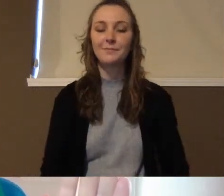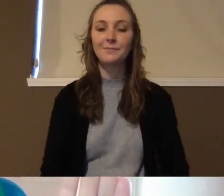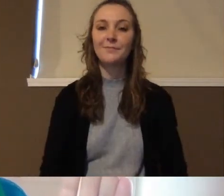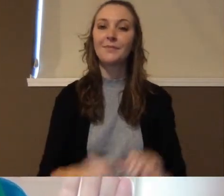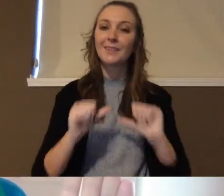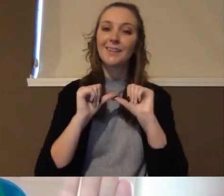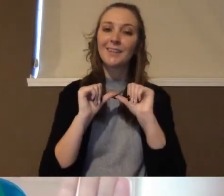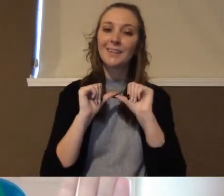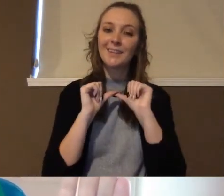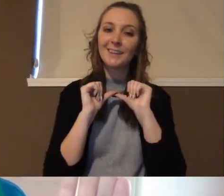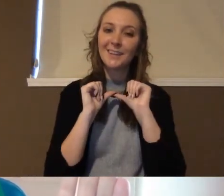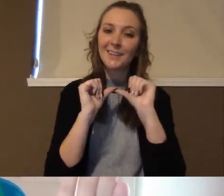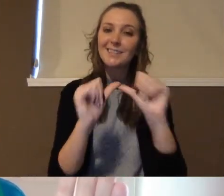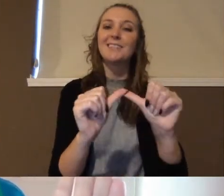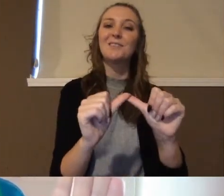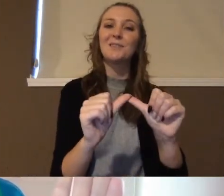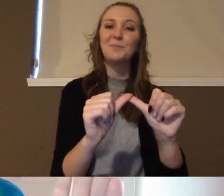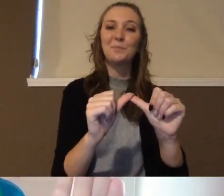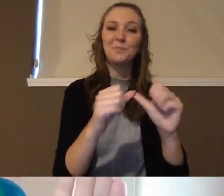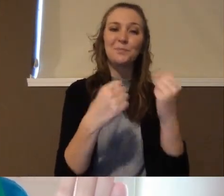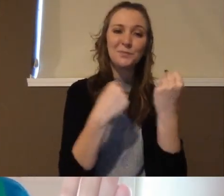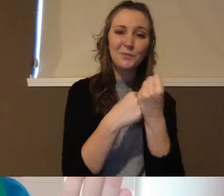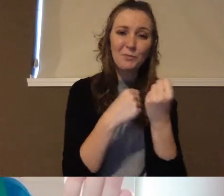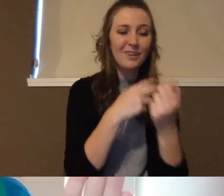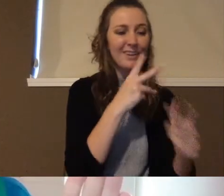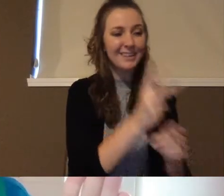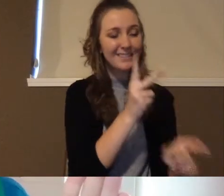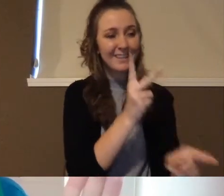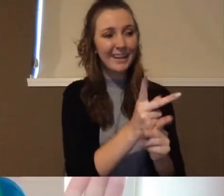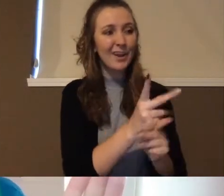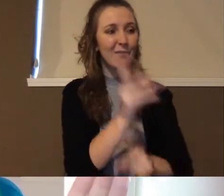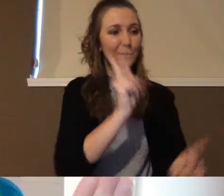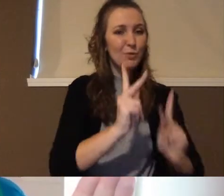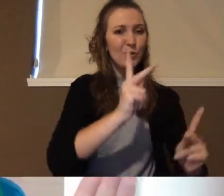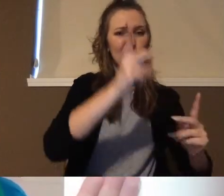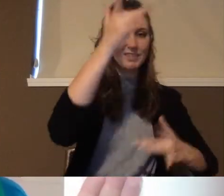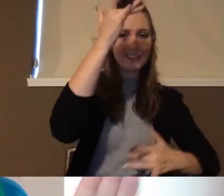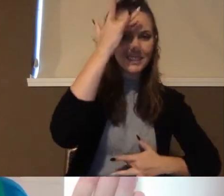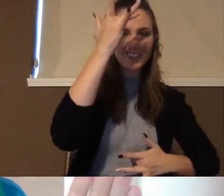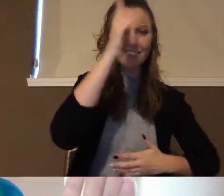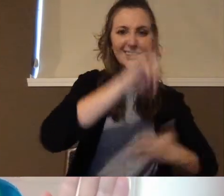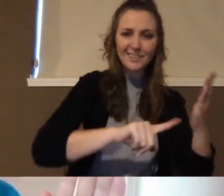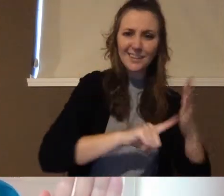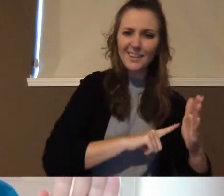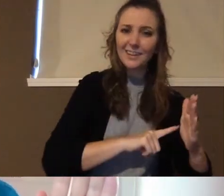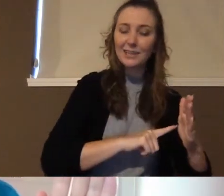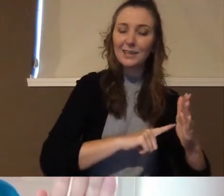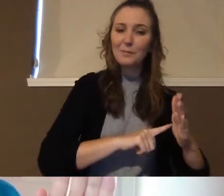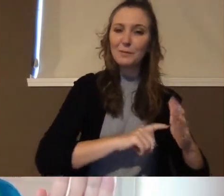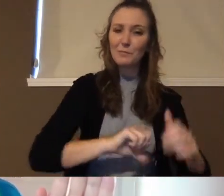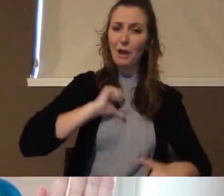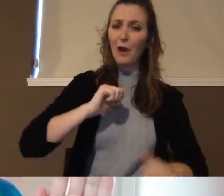Continue to take the hand of the despised and diseased and to walk proudly with them.